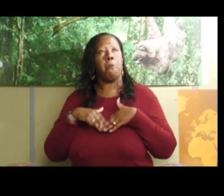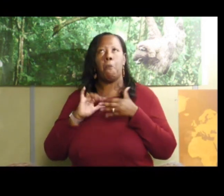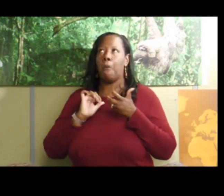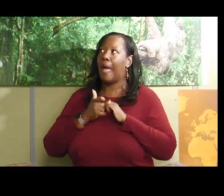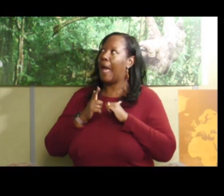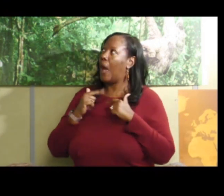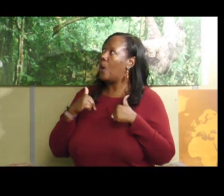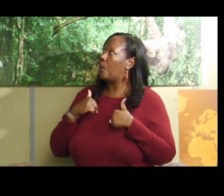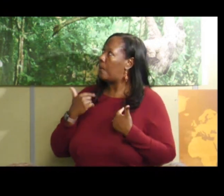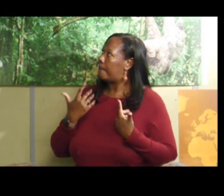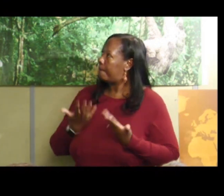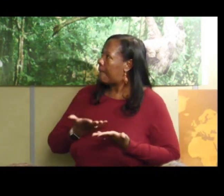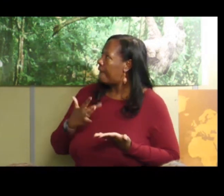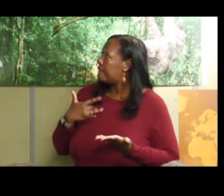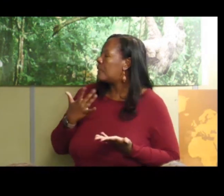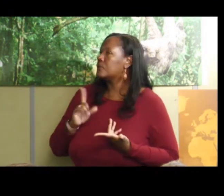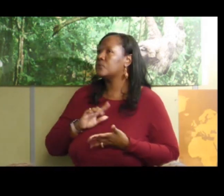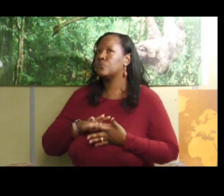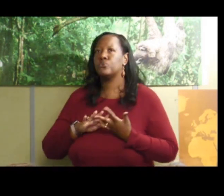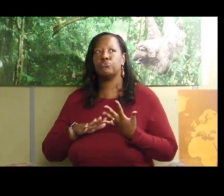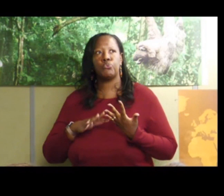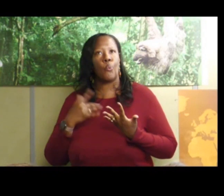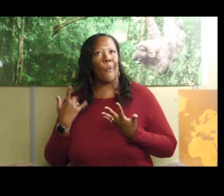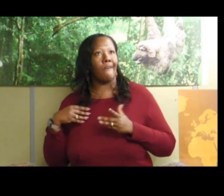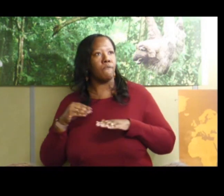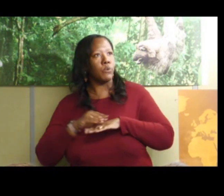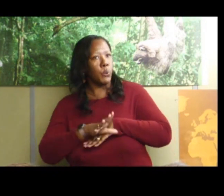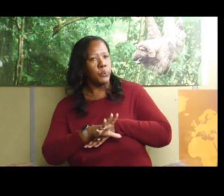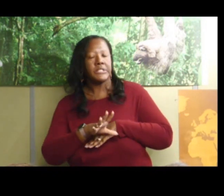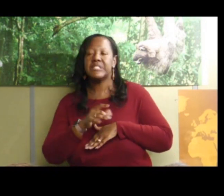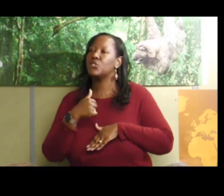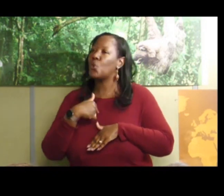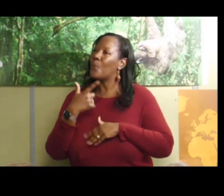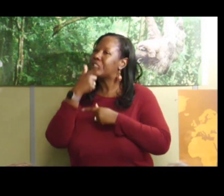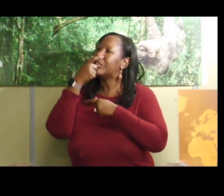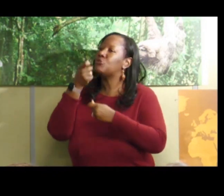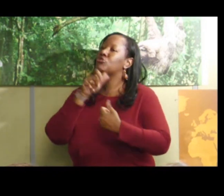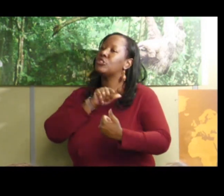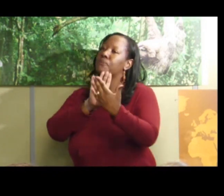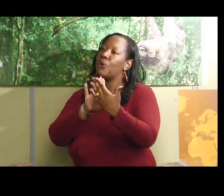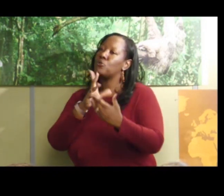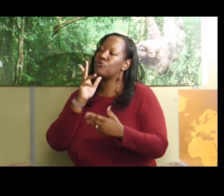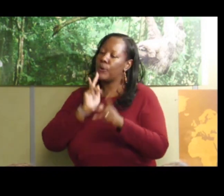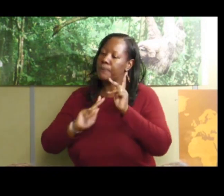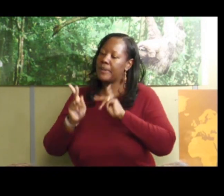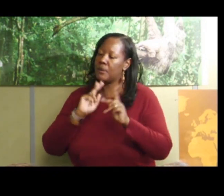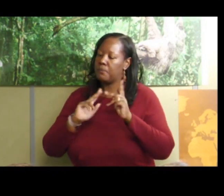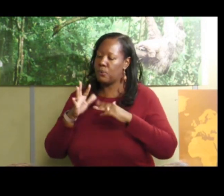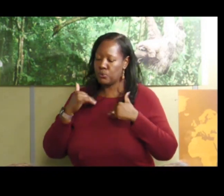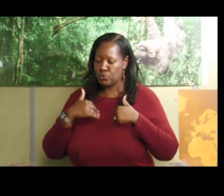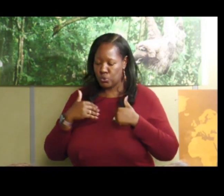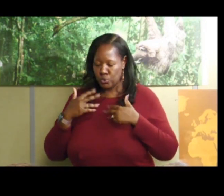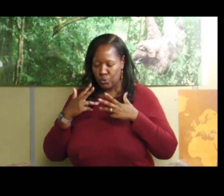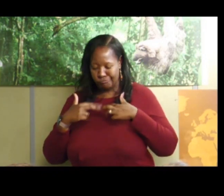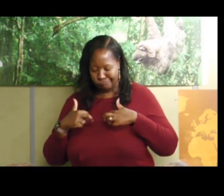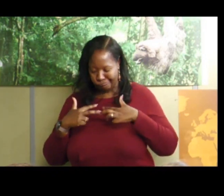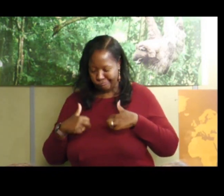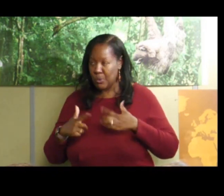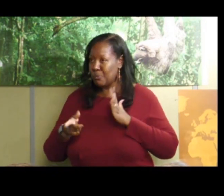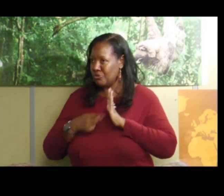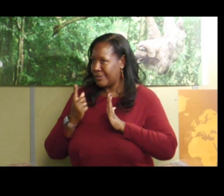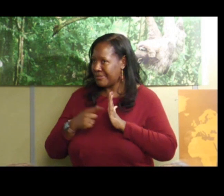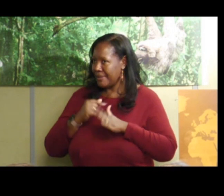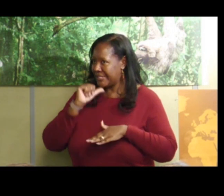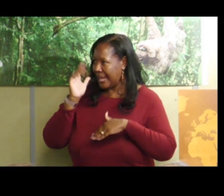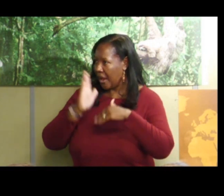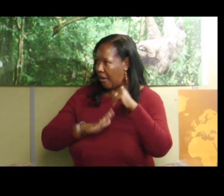here? Are there other factors? And it's an interesting way of making people look at an uncomfortable situation